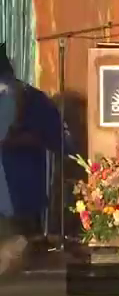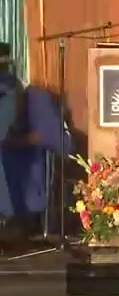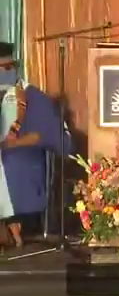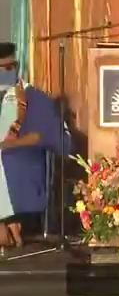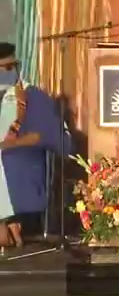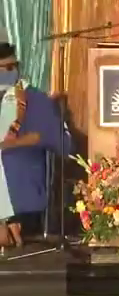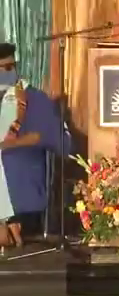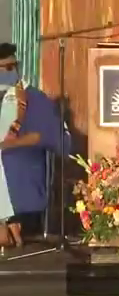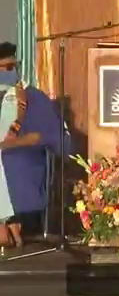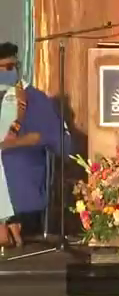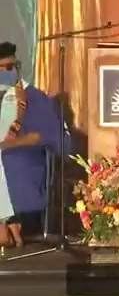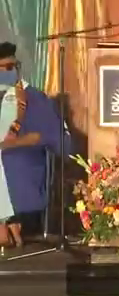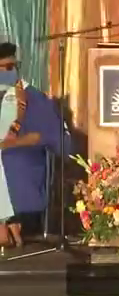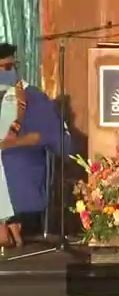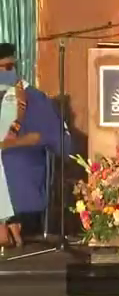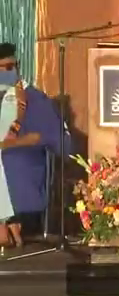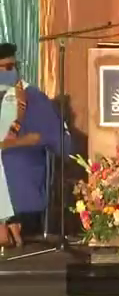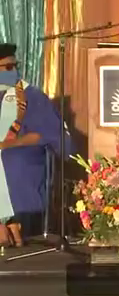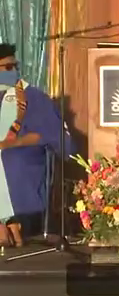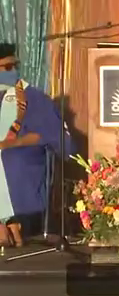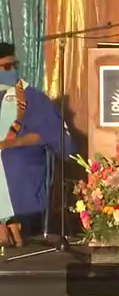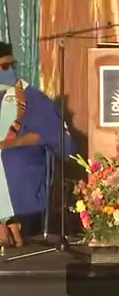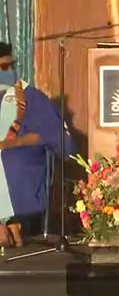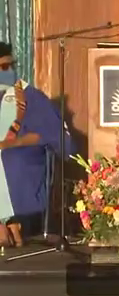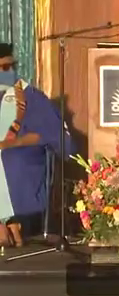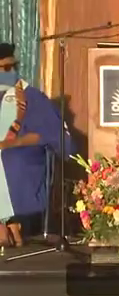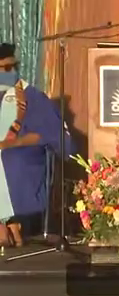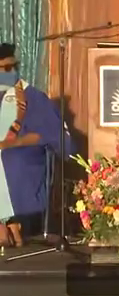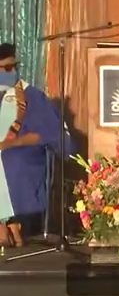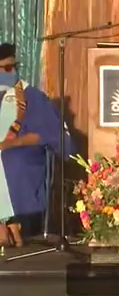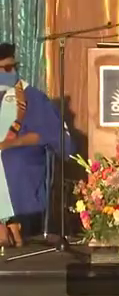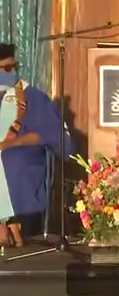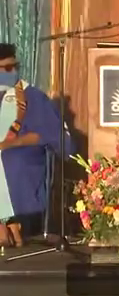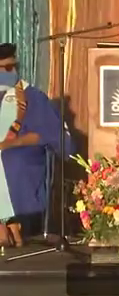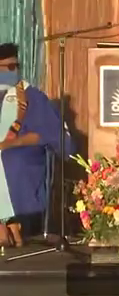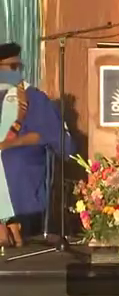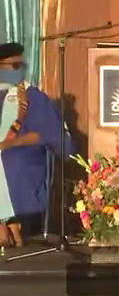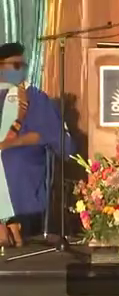Thanks. Chris Boyce with high honors. Congratulations.